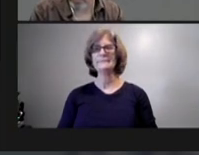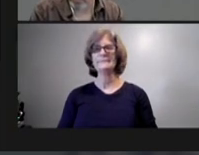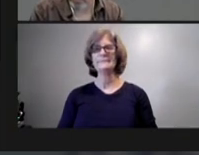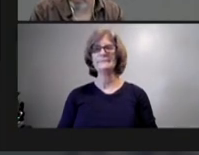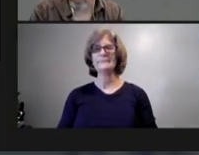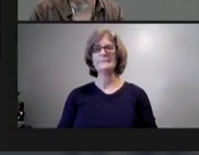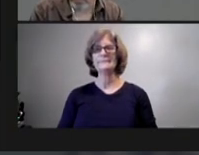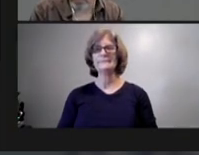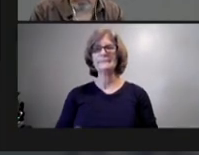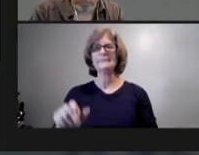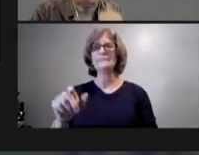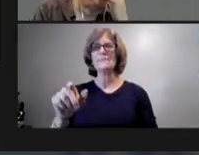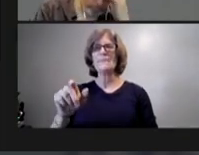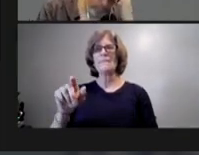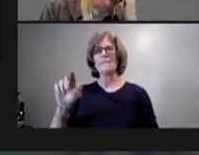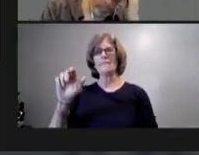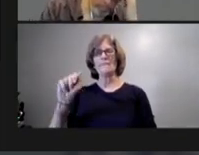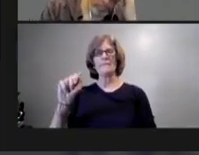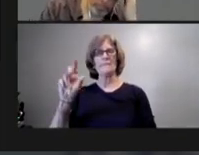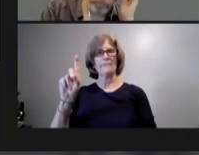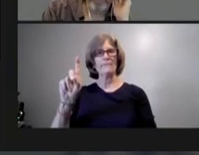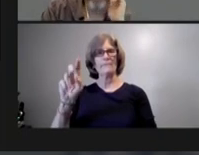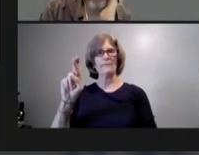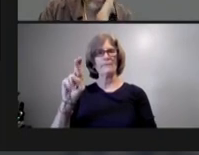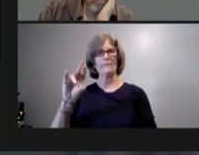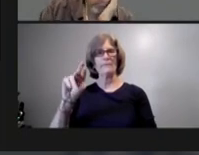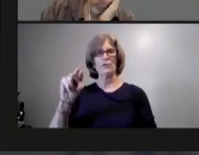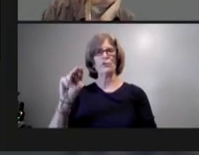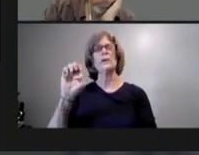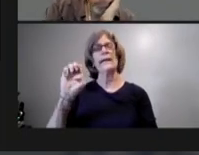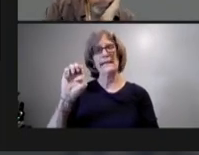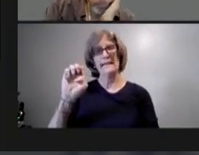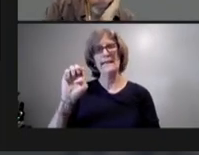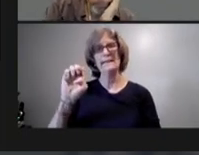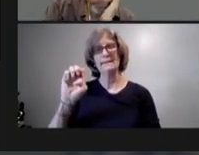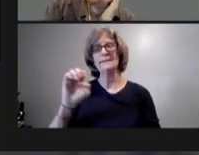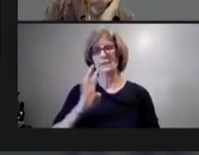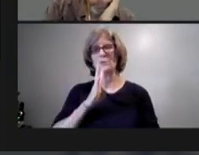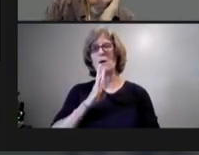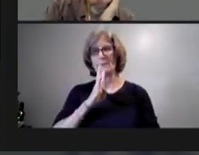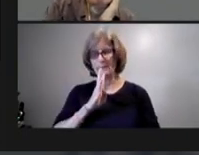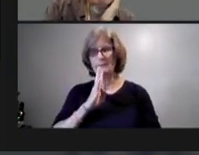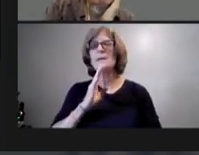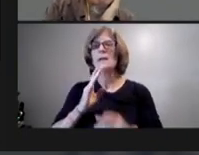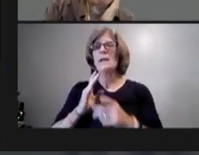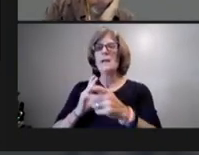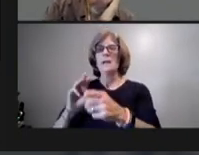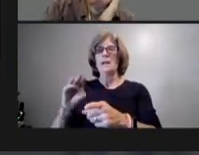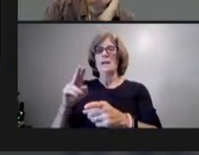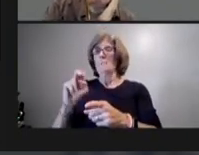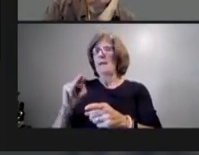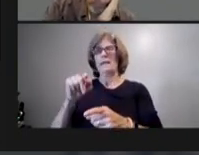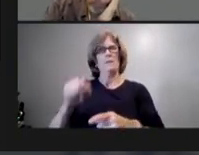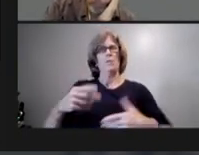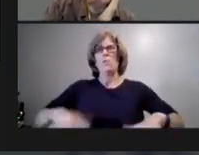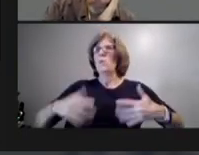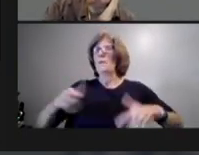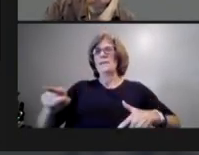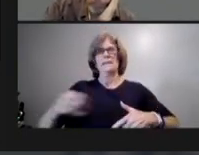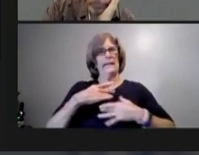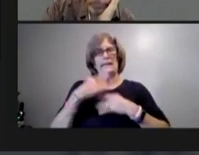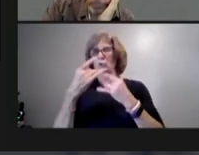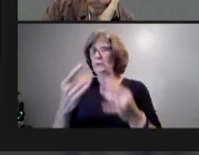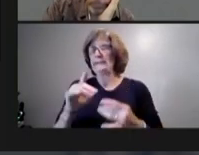Megan, I think that this is a really interesting question on a variety of levels. And I think to a point you made